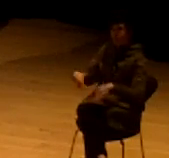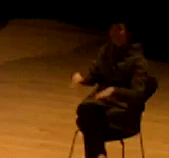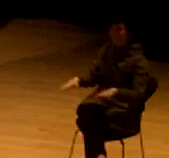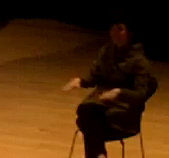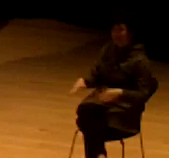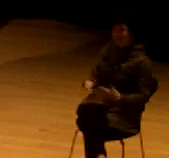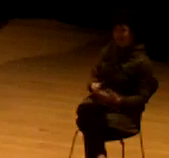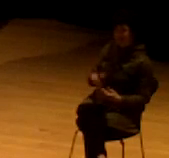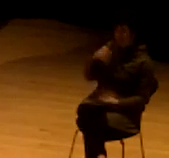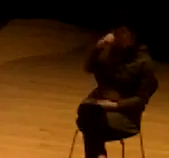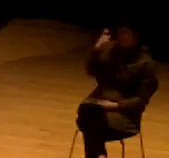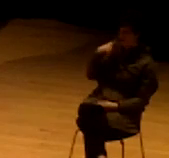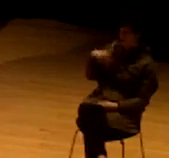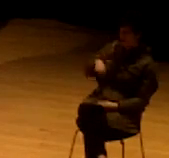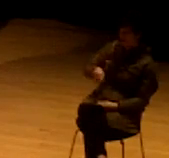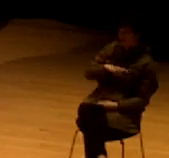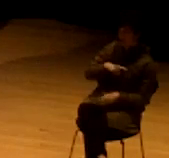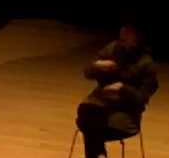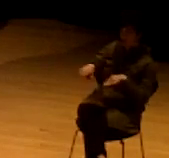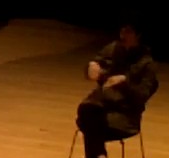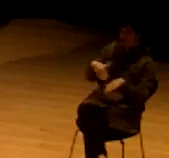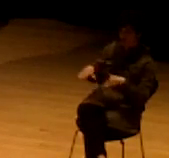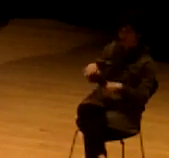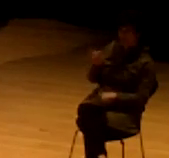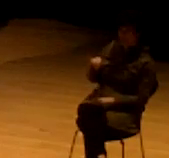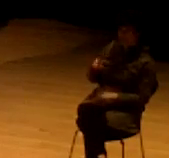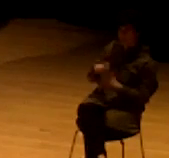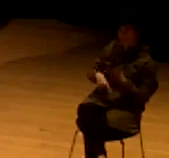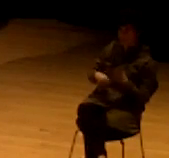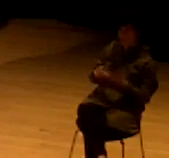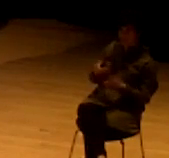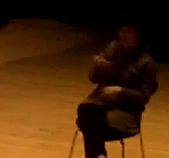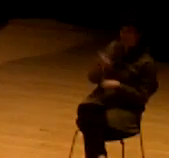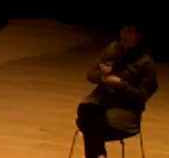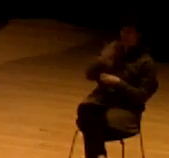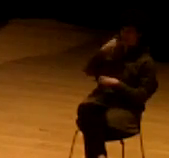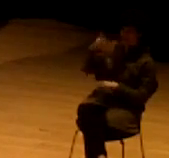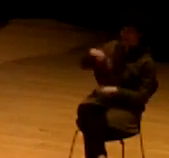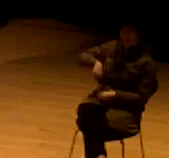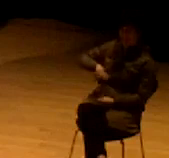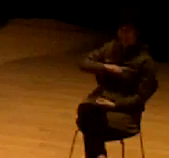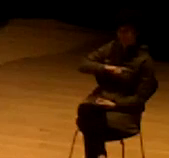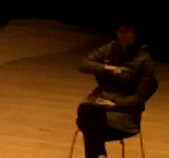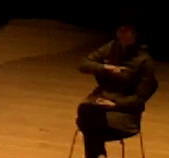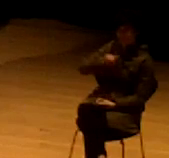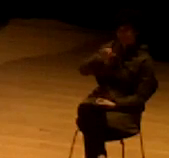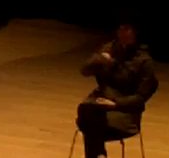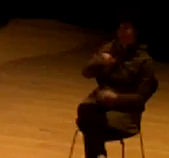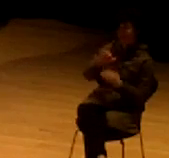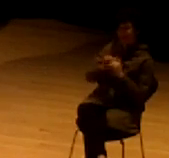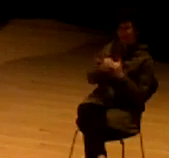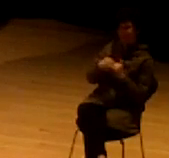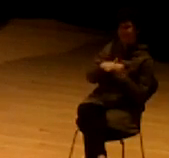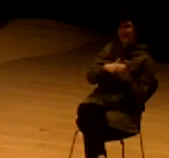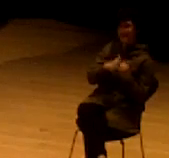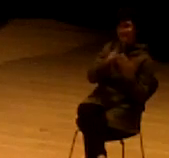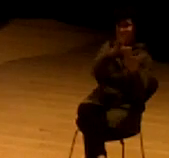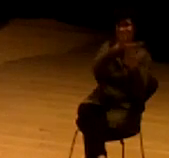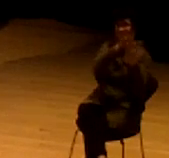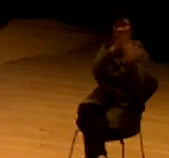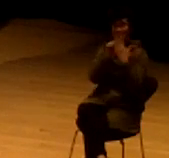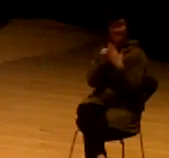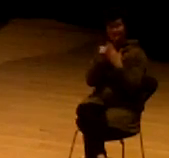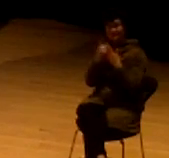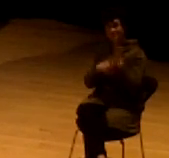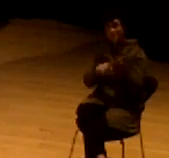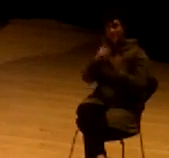whatever we've determined is walking, right, is what our, it's what we did to copy non-disabled people, you know, our